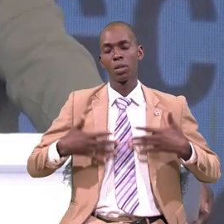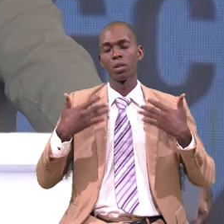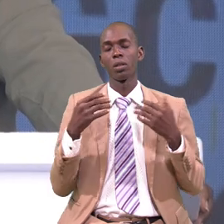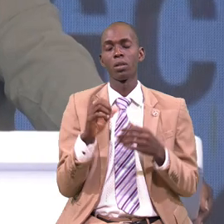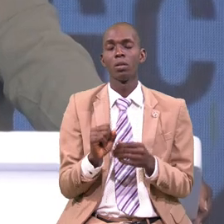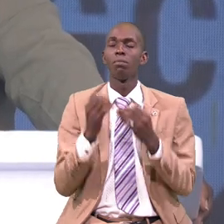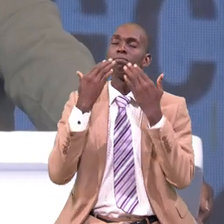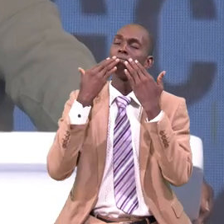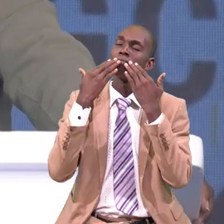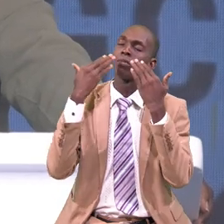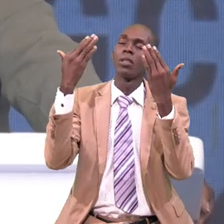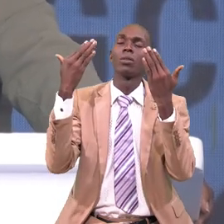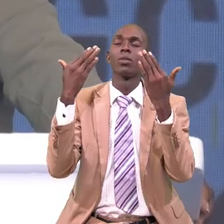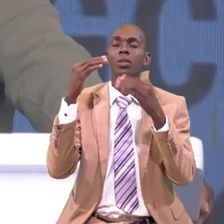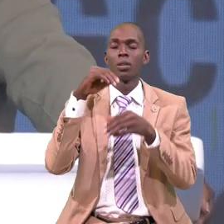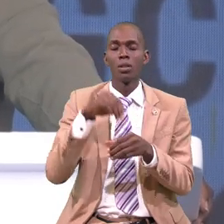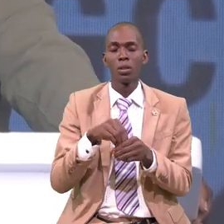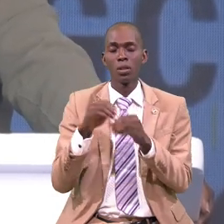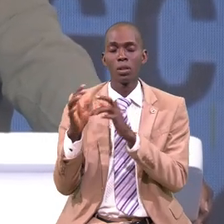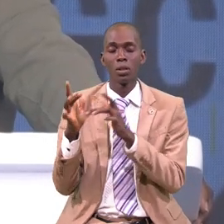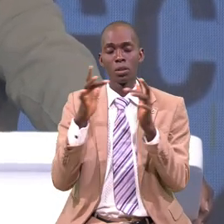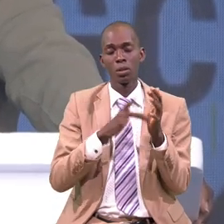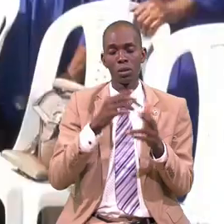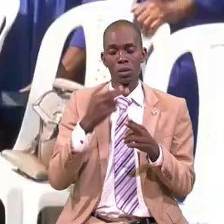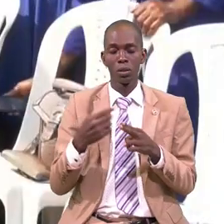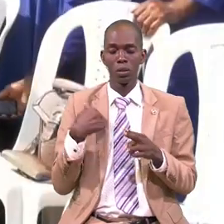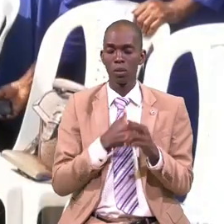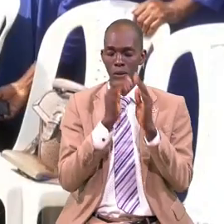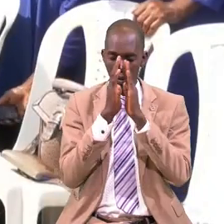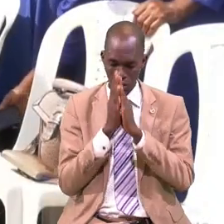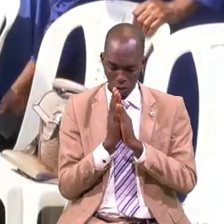Thank you. In Jesus' name we pray.